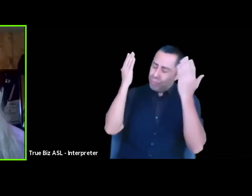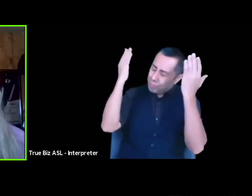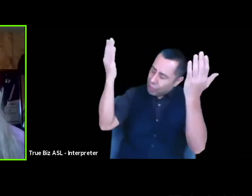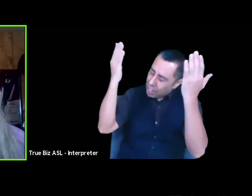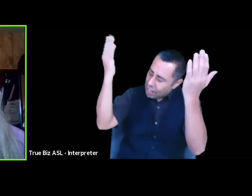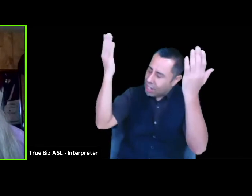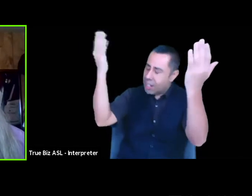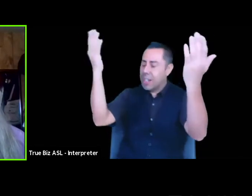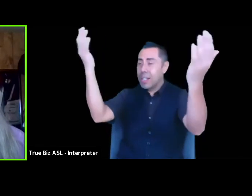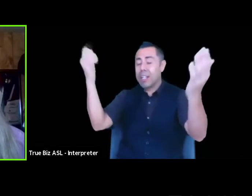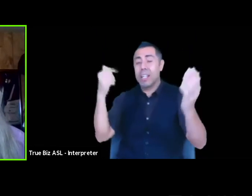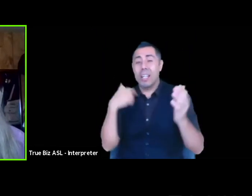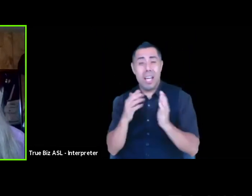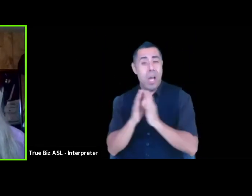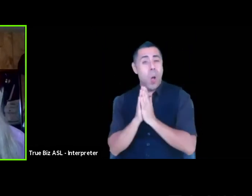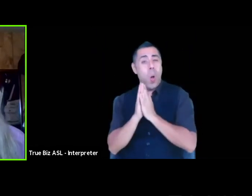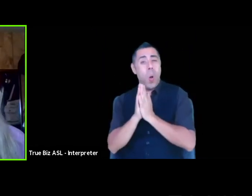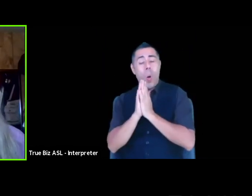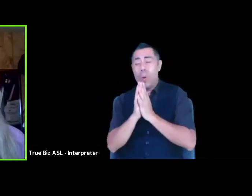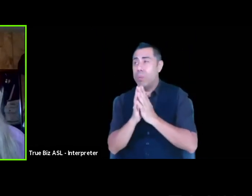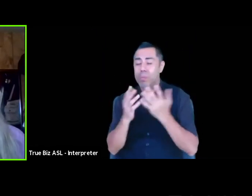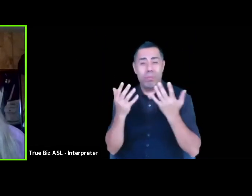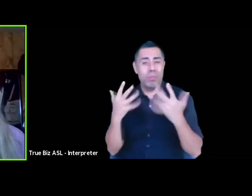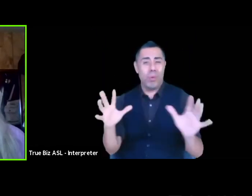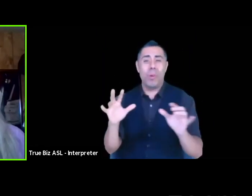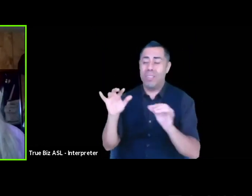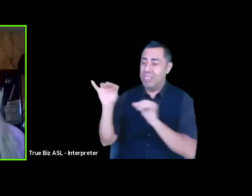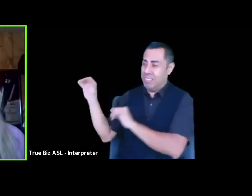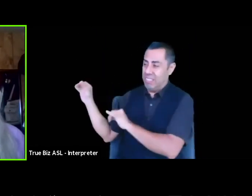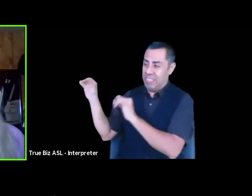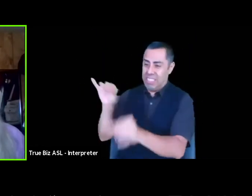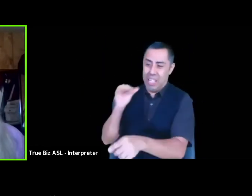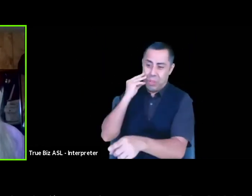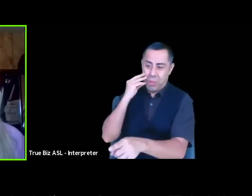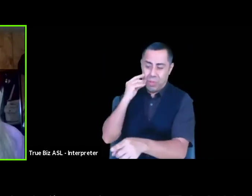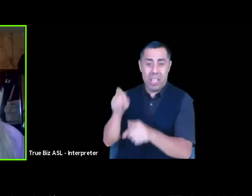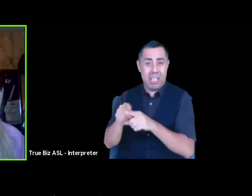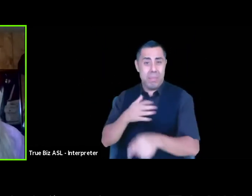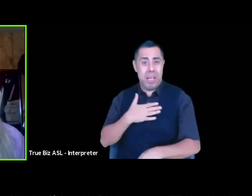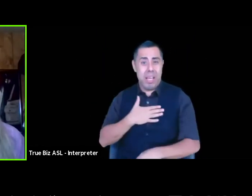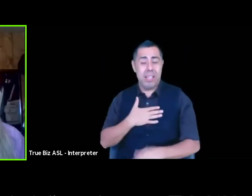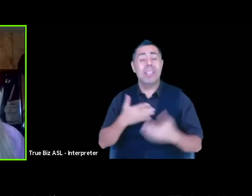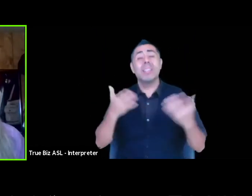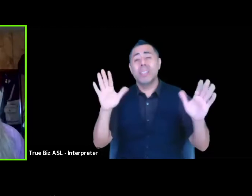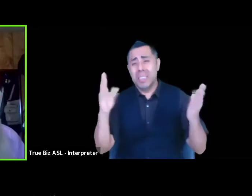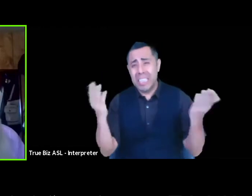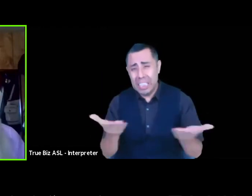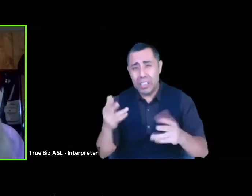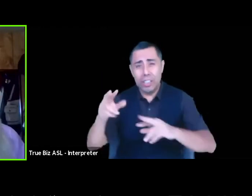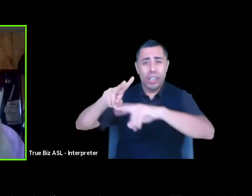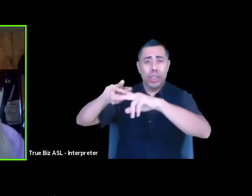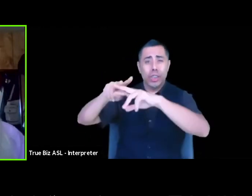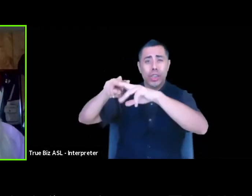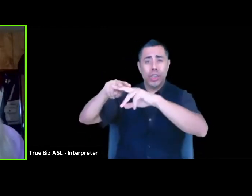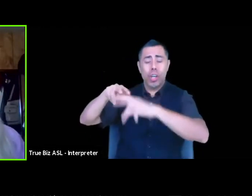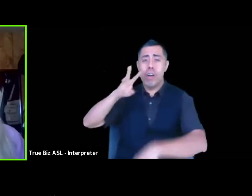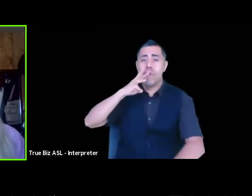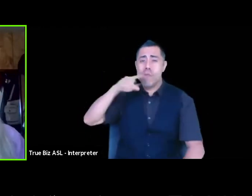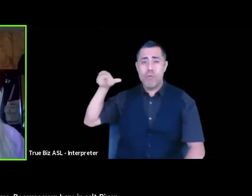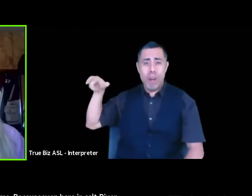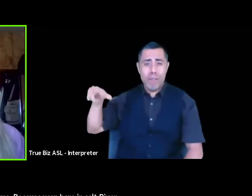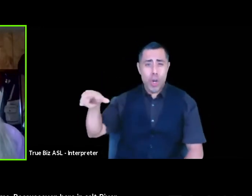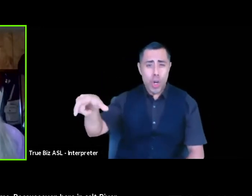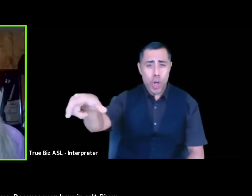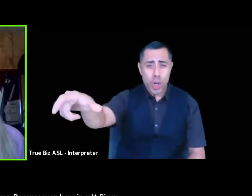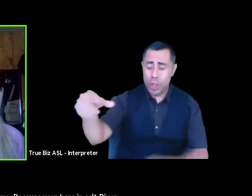as it was for me, because even here in Salt River, things have gotten better, because as time went on, the years have